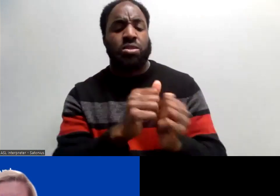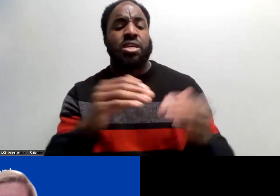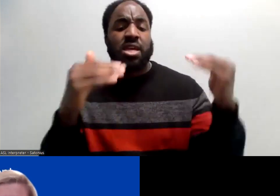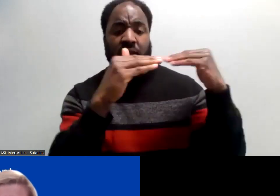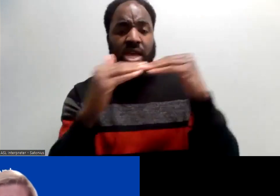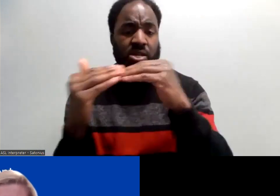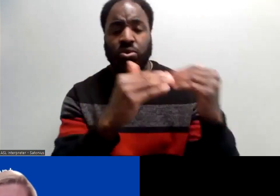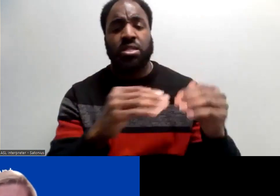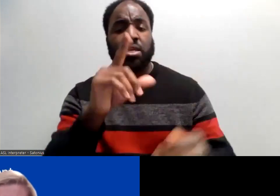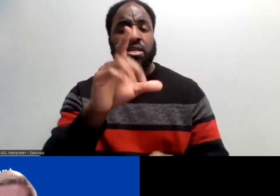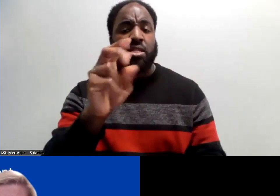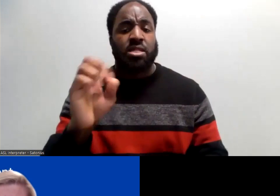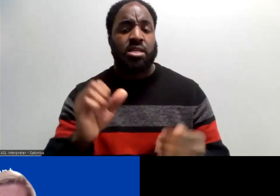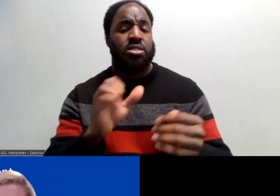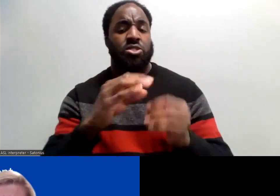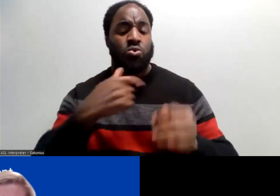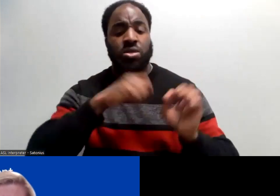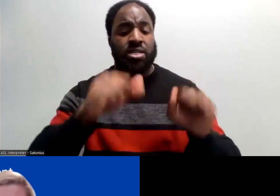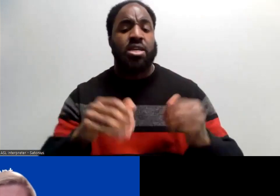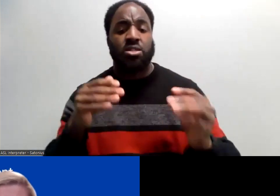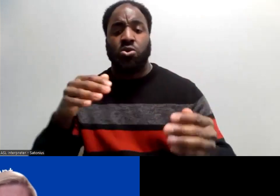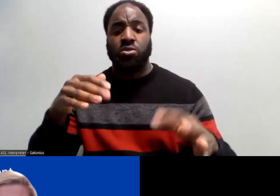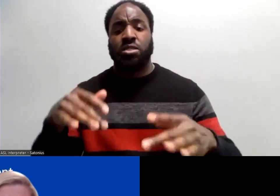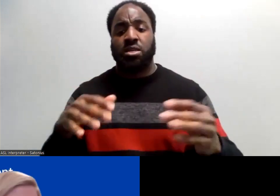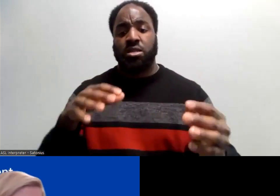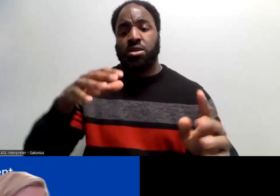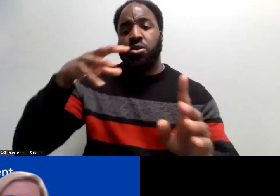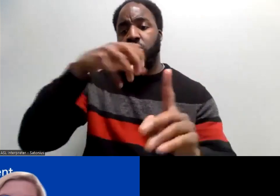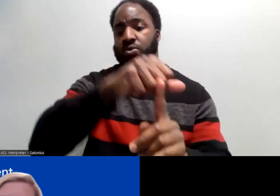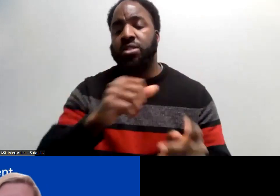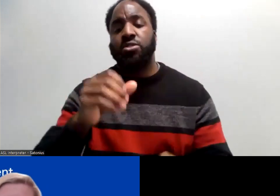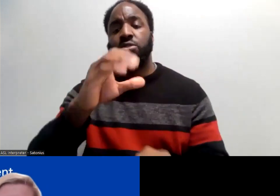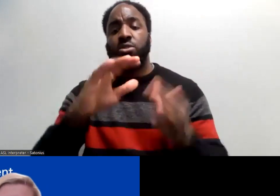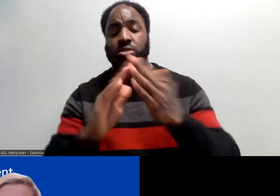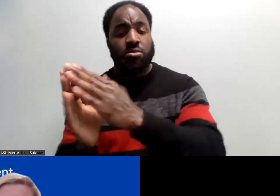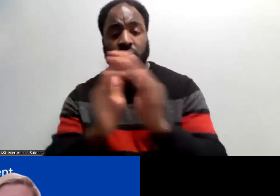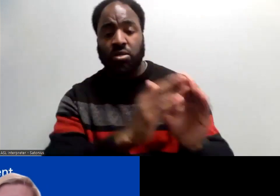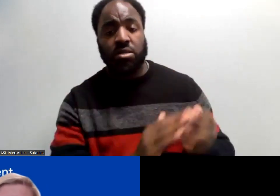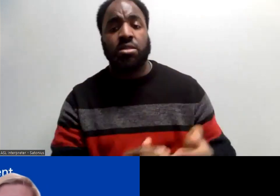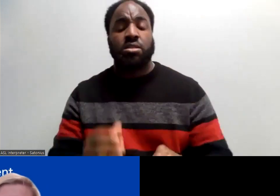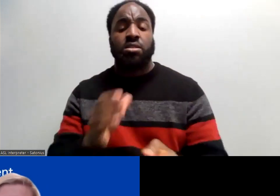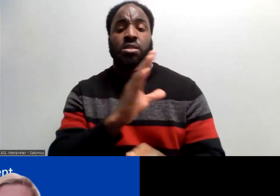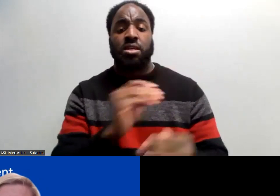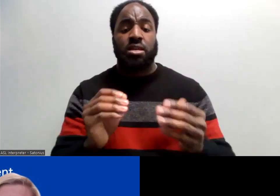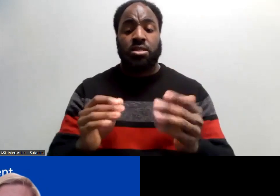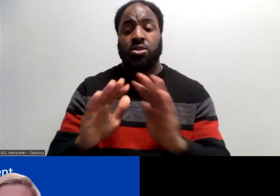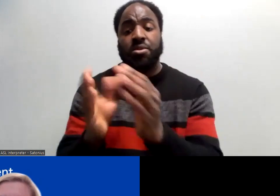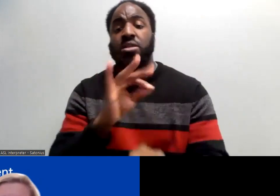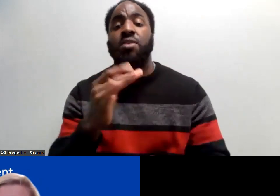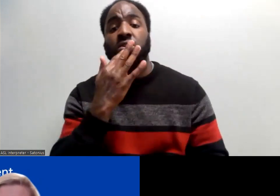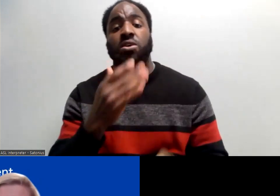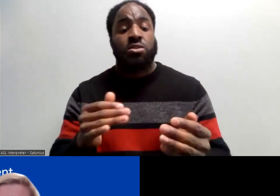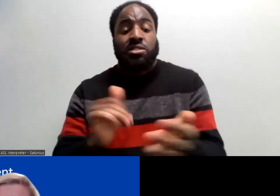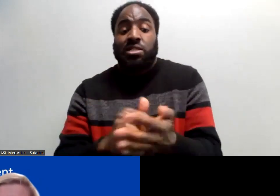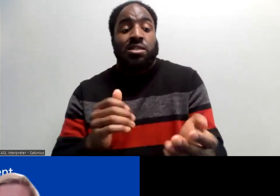that we are reaching the hardest to reach communities, and including the communities of color that oftentimes aren't